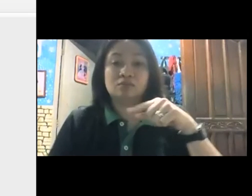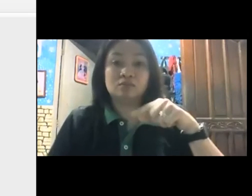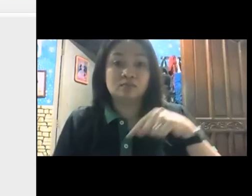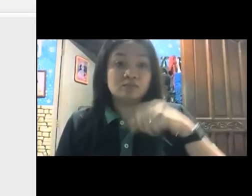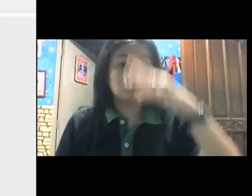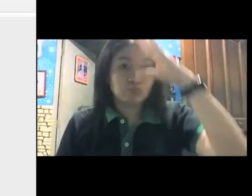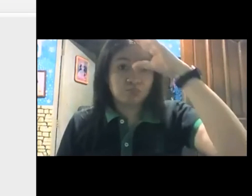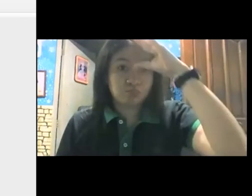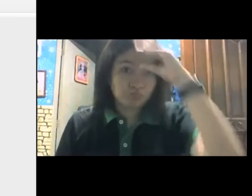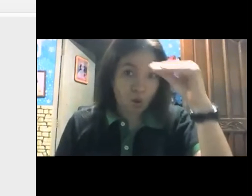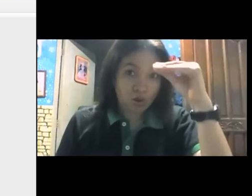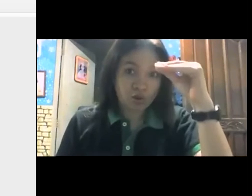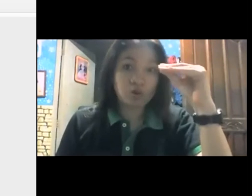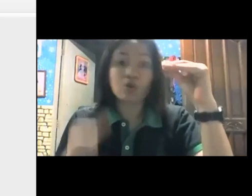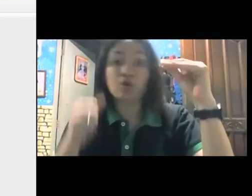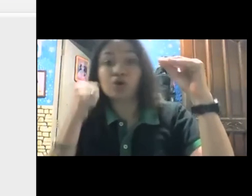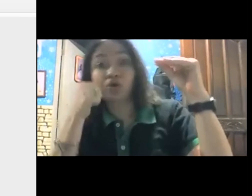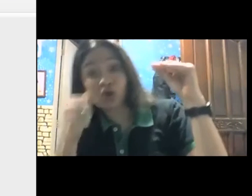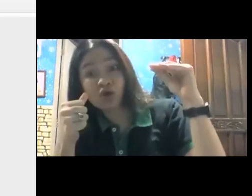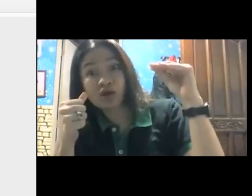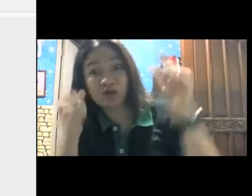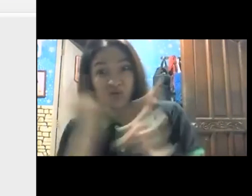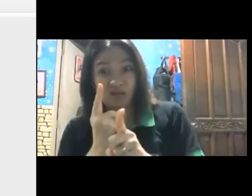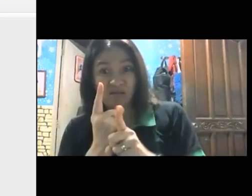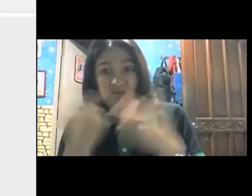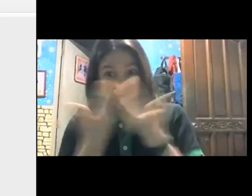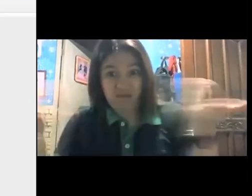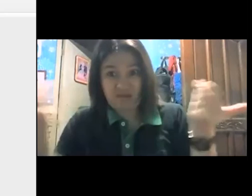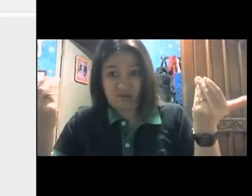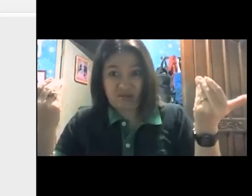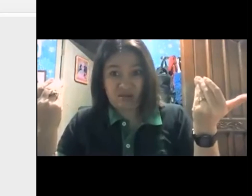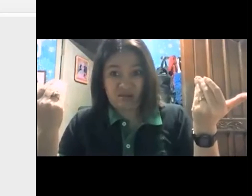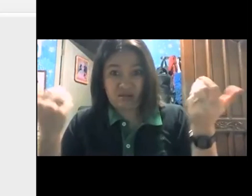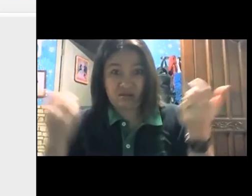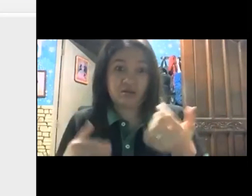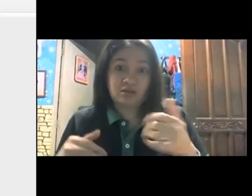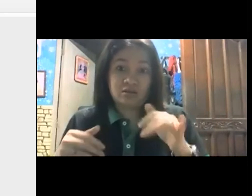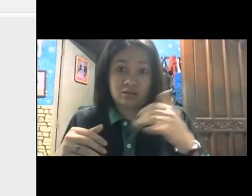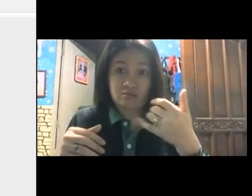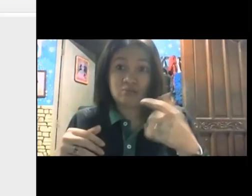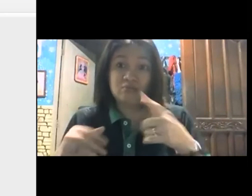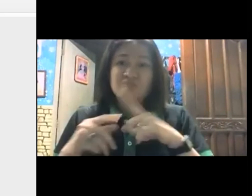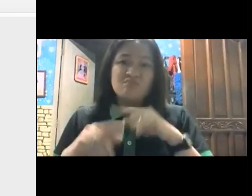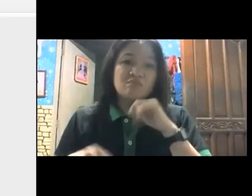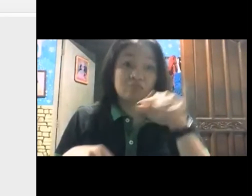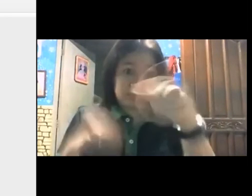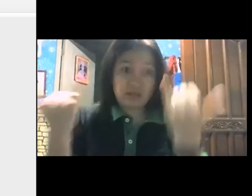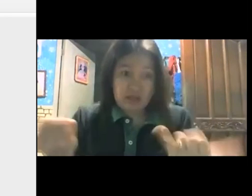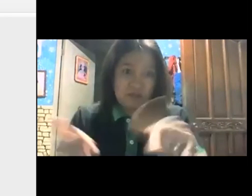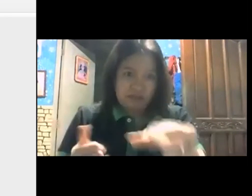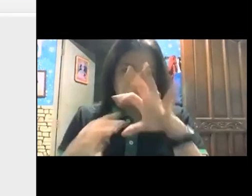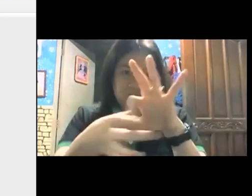Because I remember in the previous lesson, Yeah, boy, girl. boy, Right, girl. right. Yeah. So it's separate.